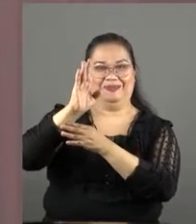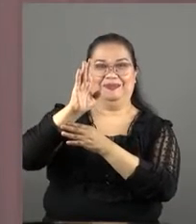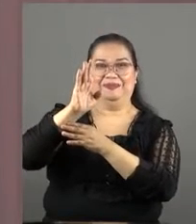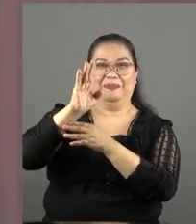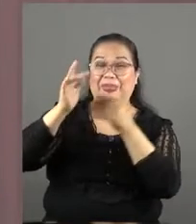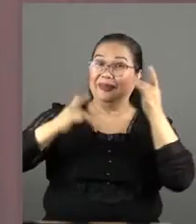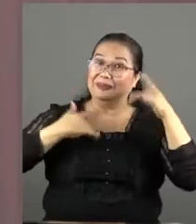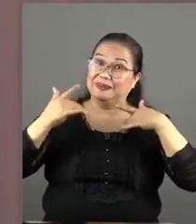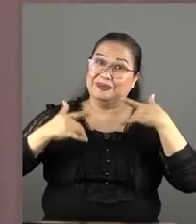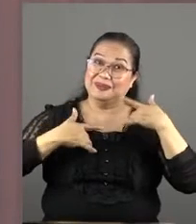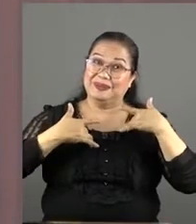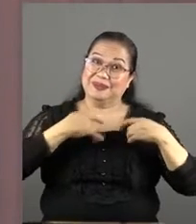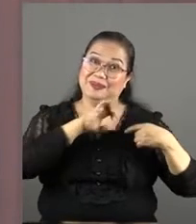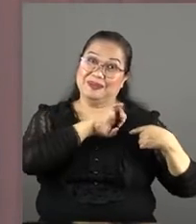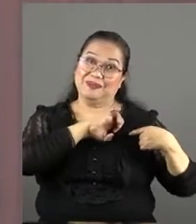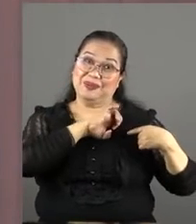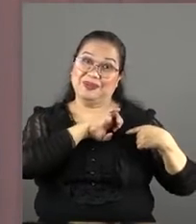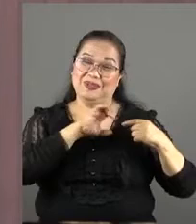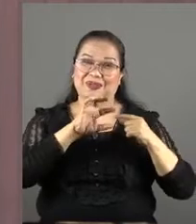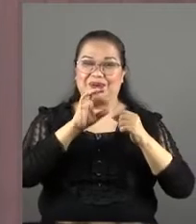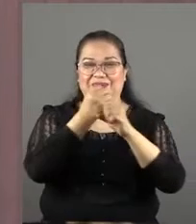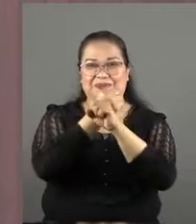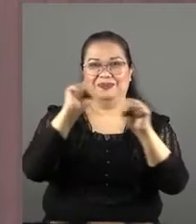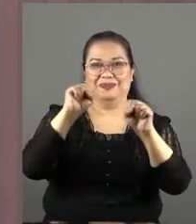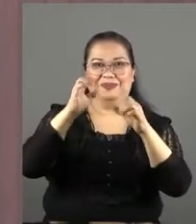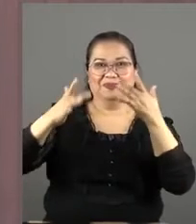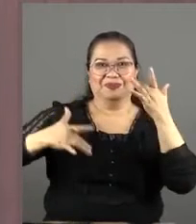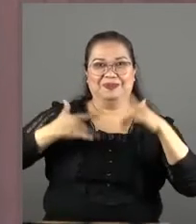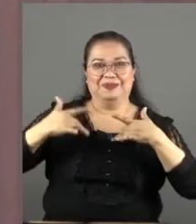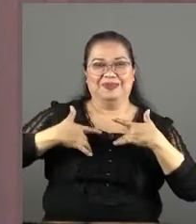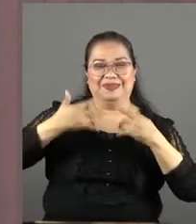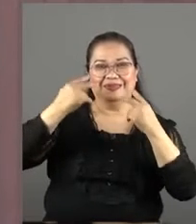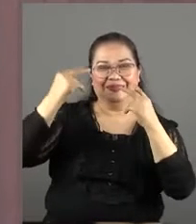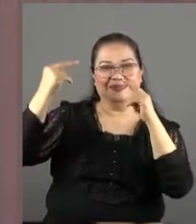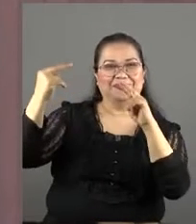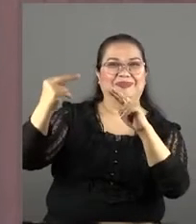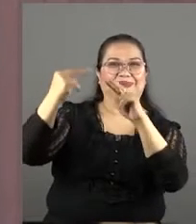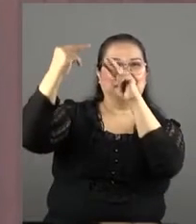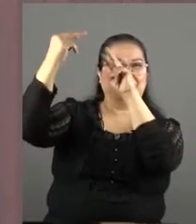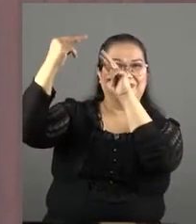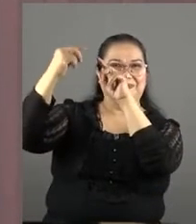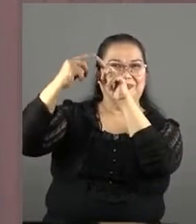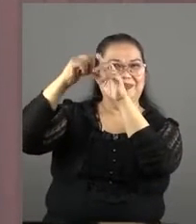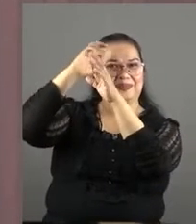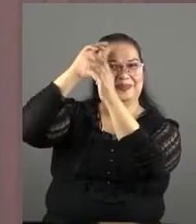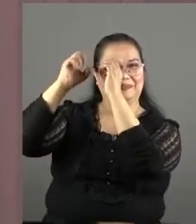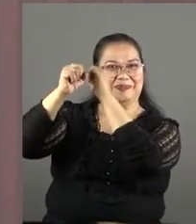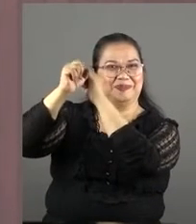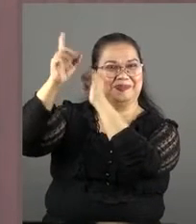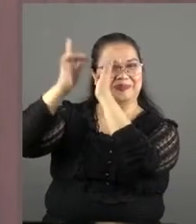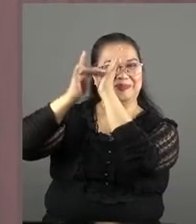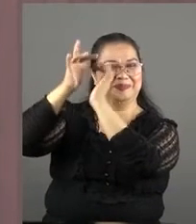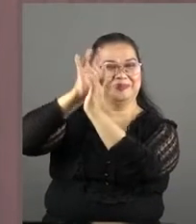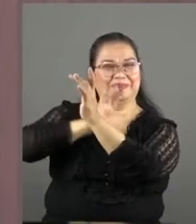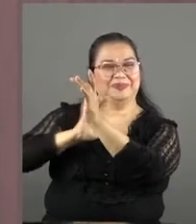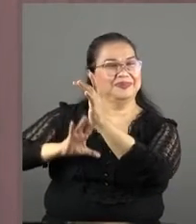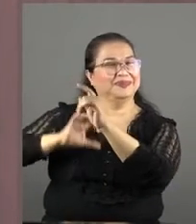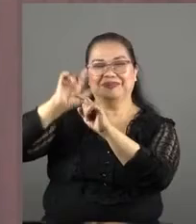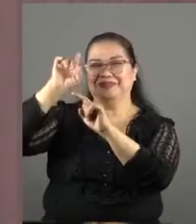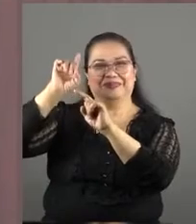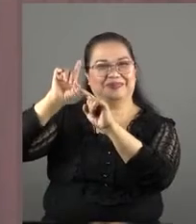Joy is the emotion of salvation. It's the joy of seeing, knowing, loving, and trusting Jesus Christ. And we